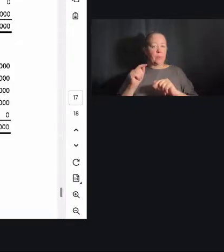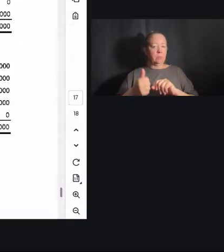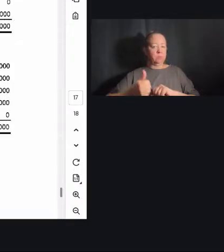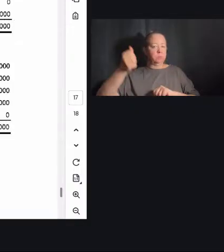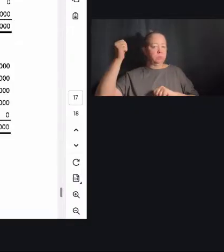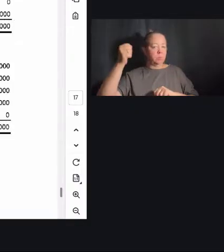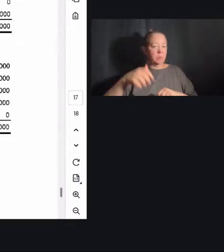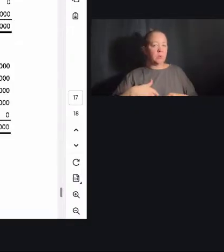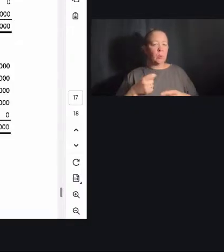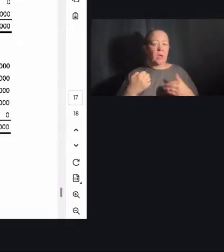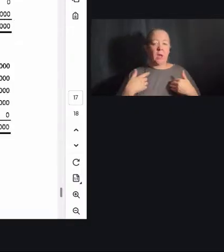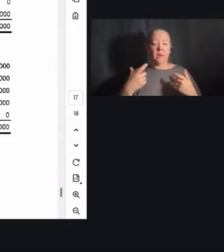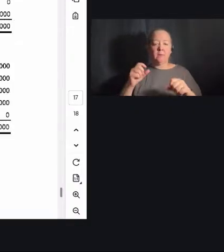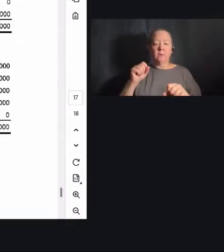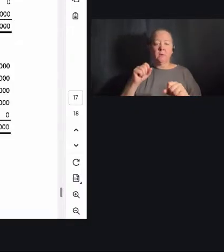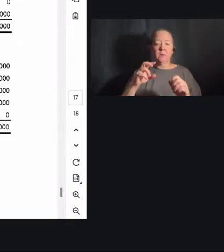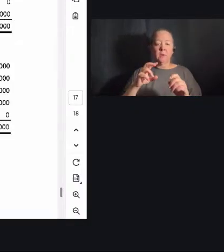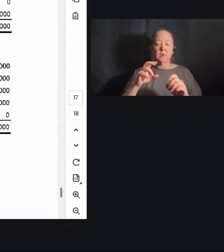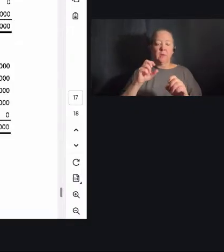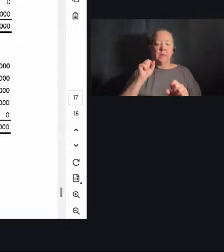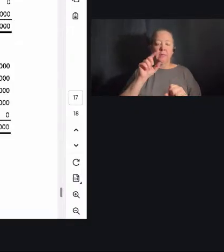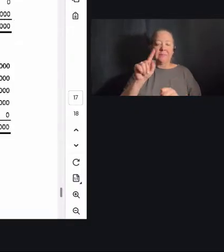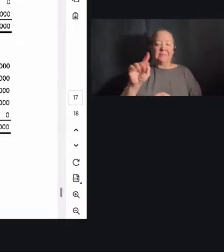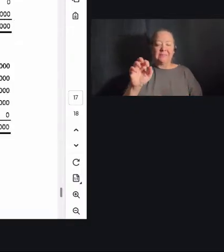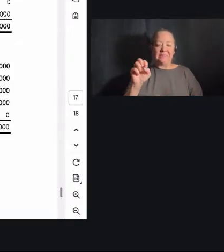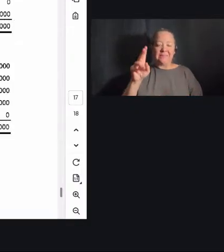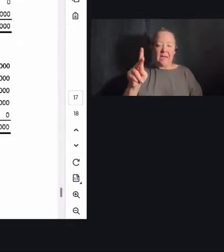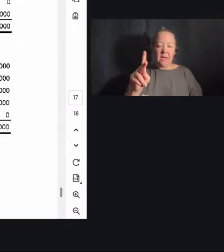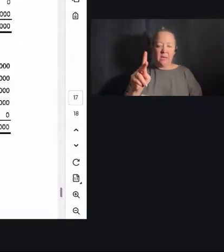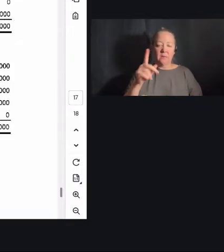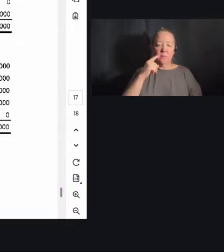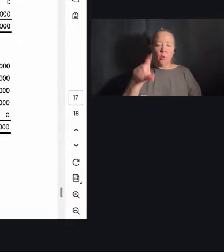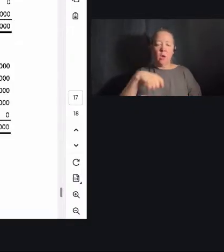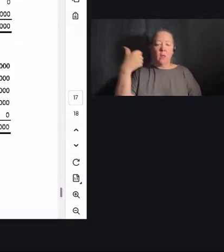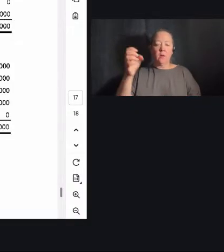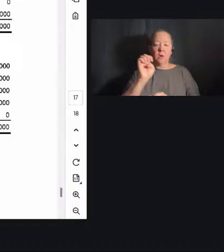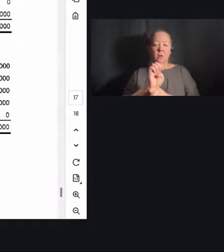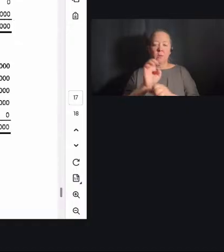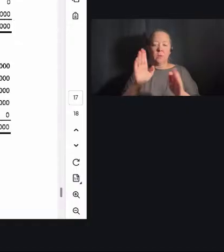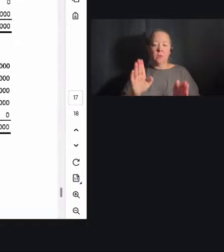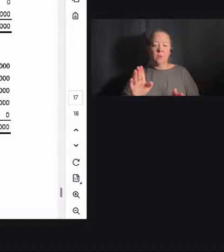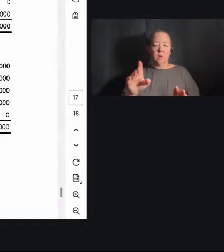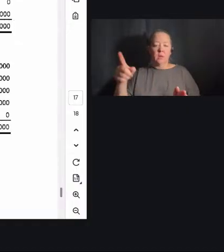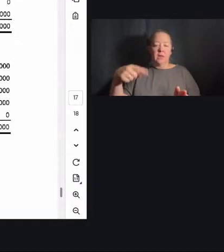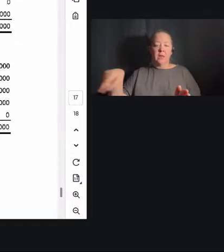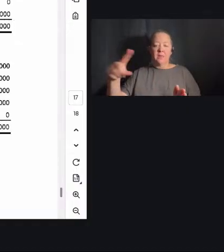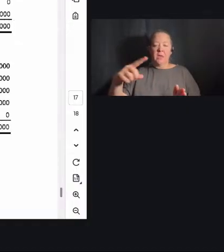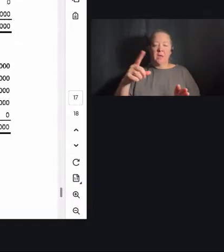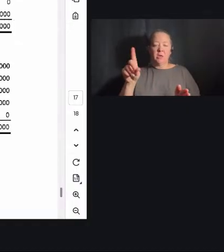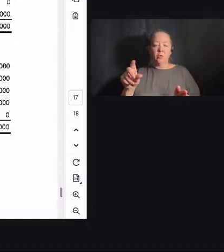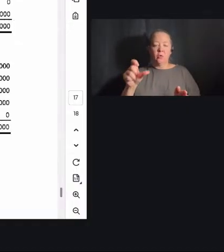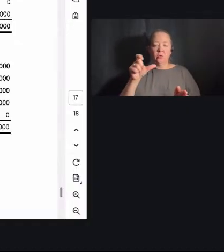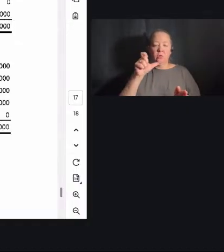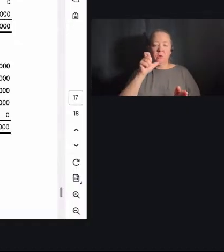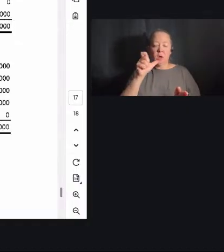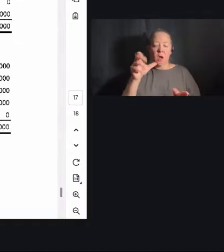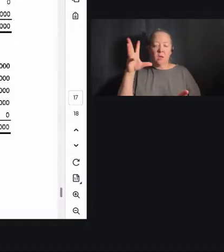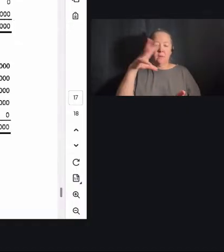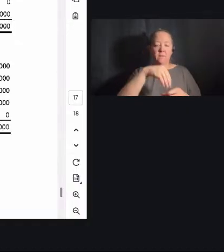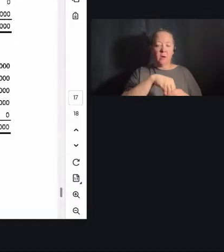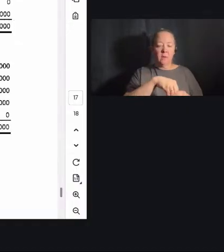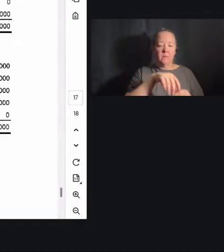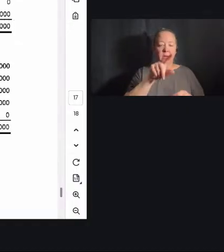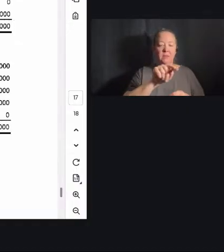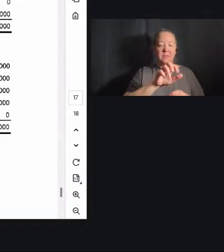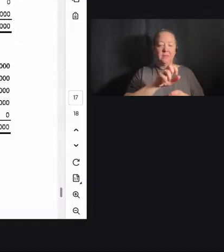is normal in refuse. They do not participate in the task. We still get a couple extra hours of work out of them after the